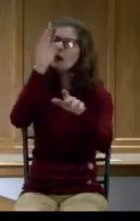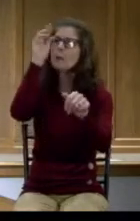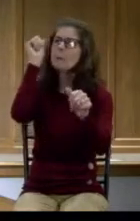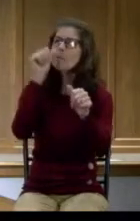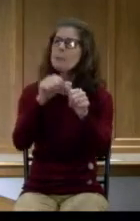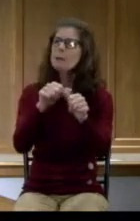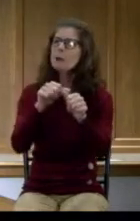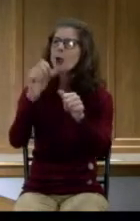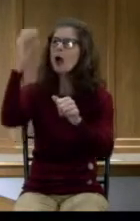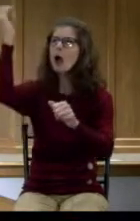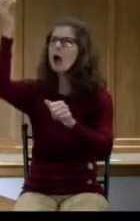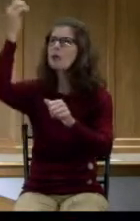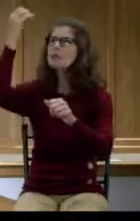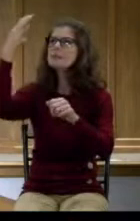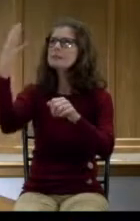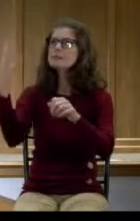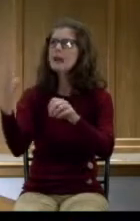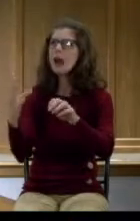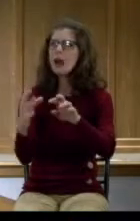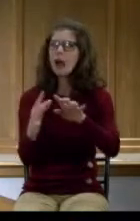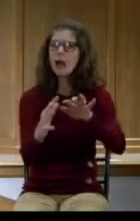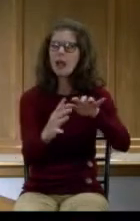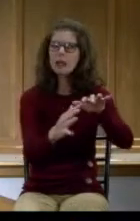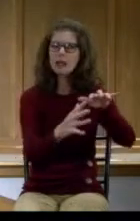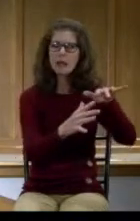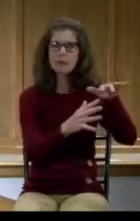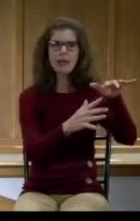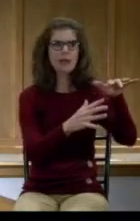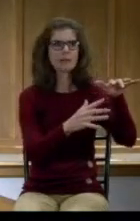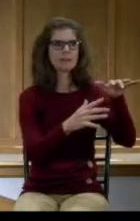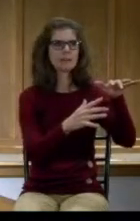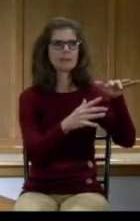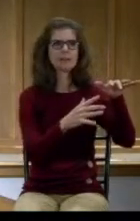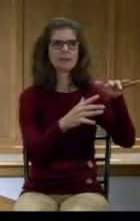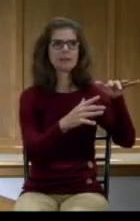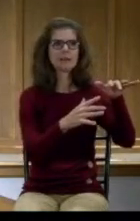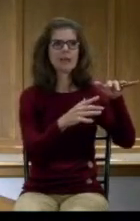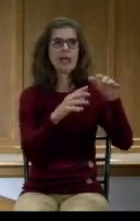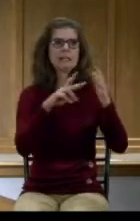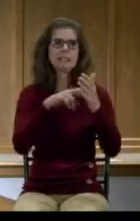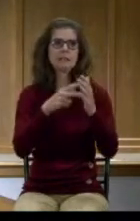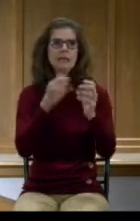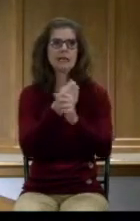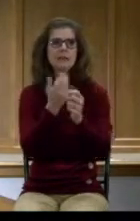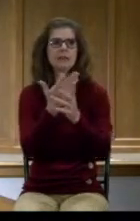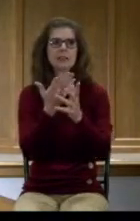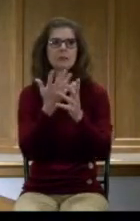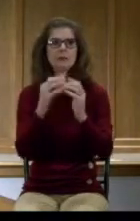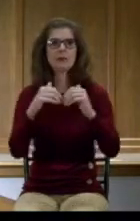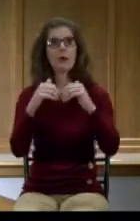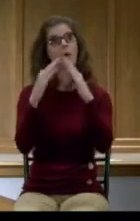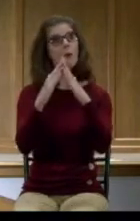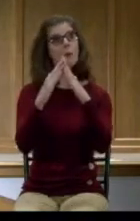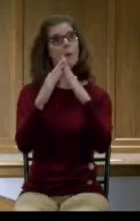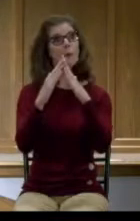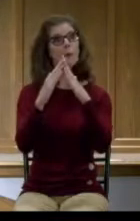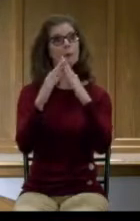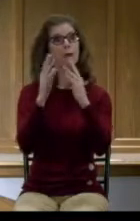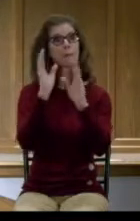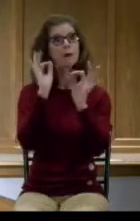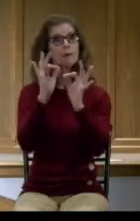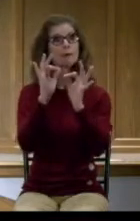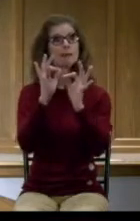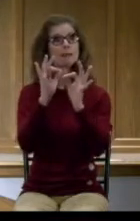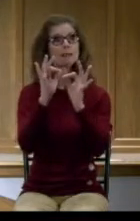sun came out. And that didn't mean that everything snapped back into place immediately, and it didn't mean that branches and limbs and leaves all